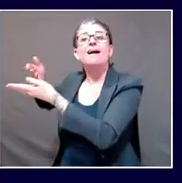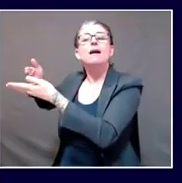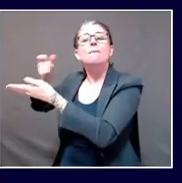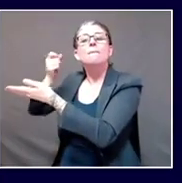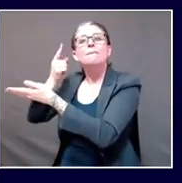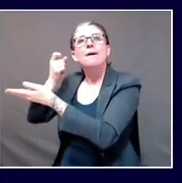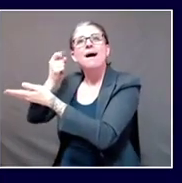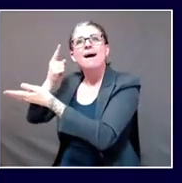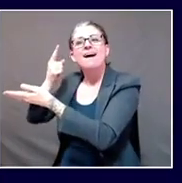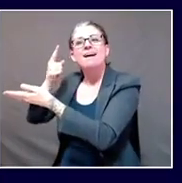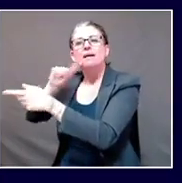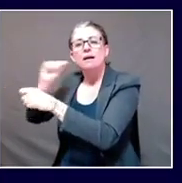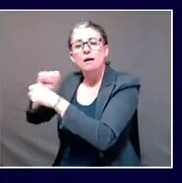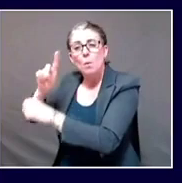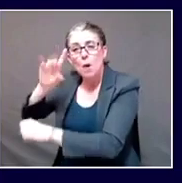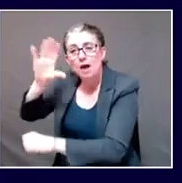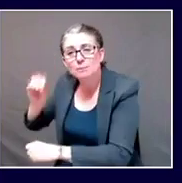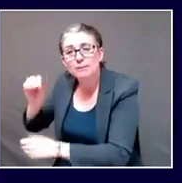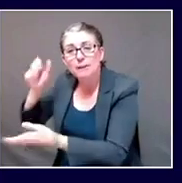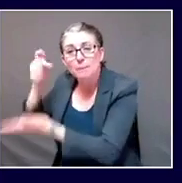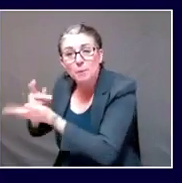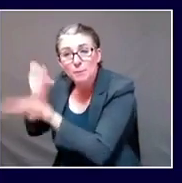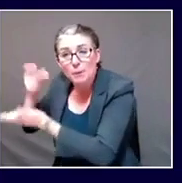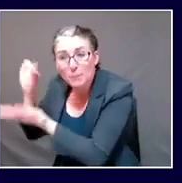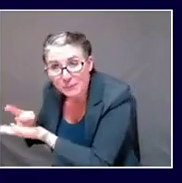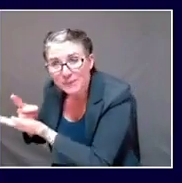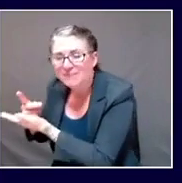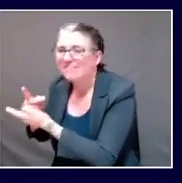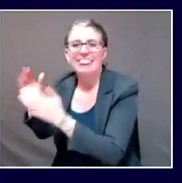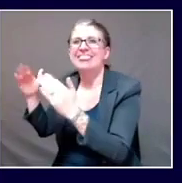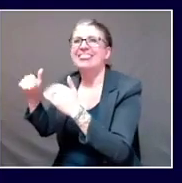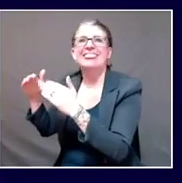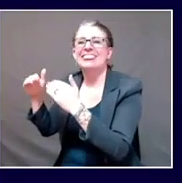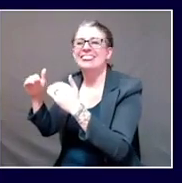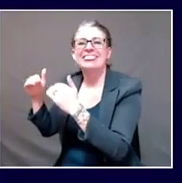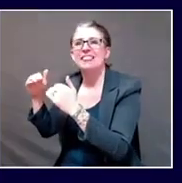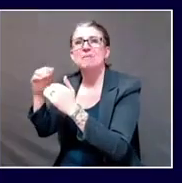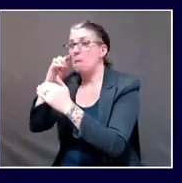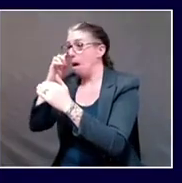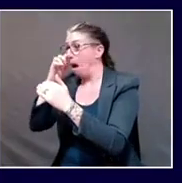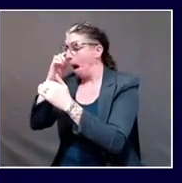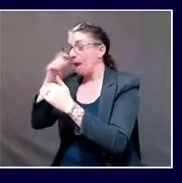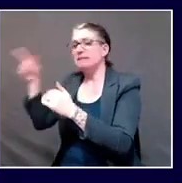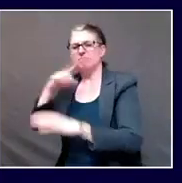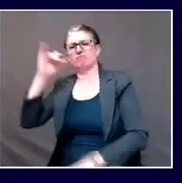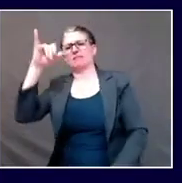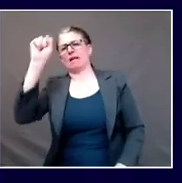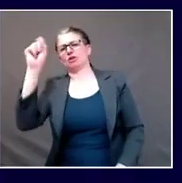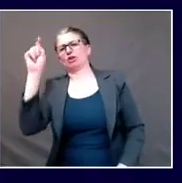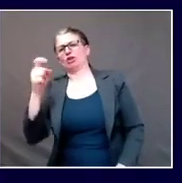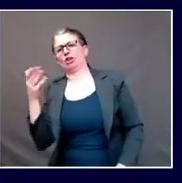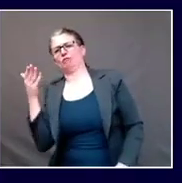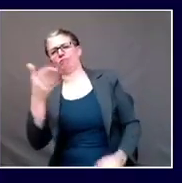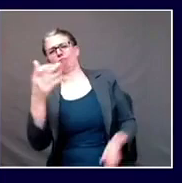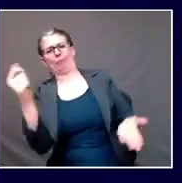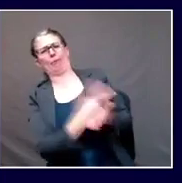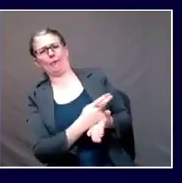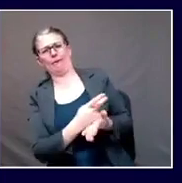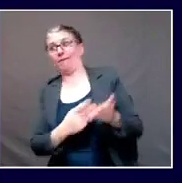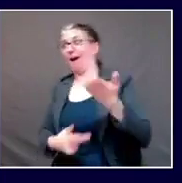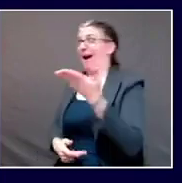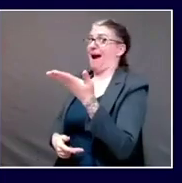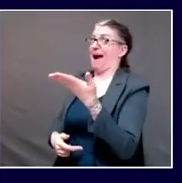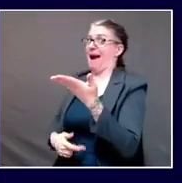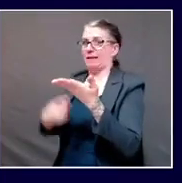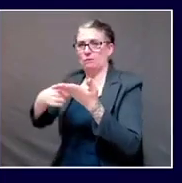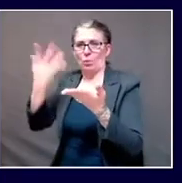yet. Yep. Yeah. And then, and then to fill out the commissioner's thought after that authorization happens, then the